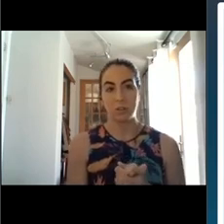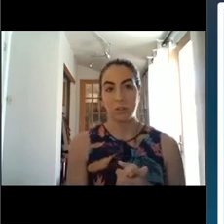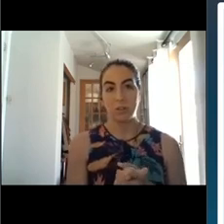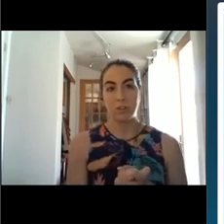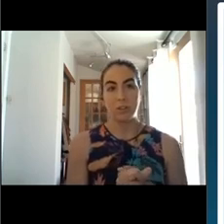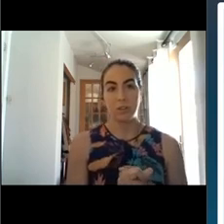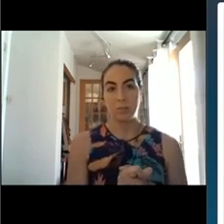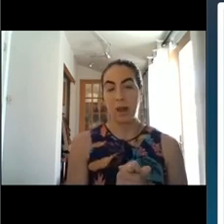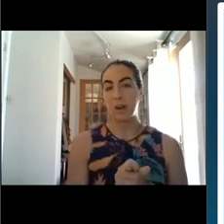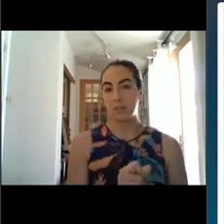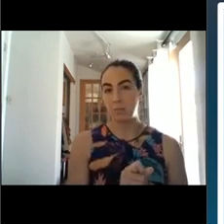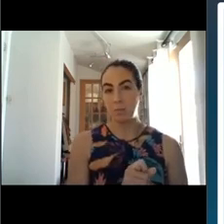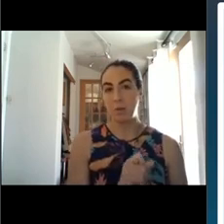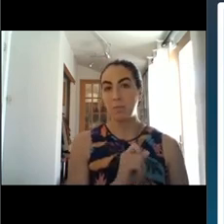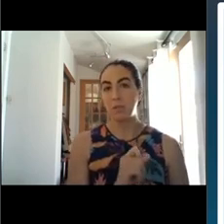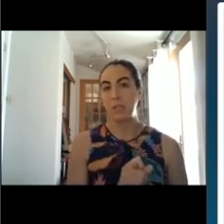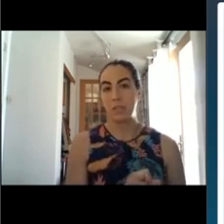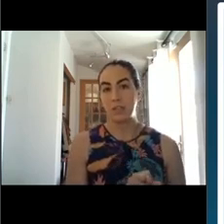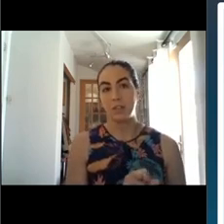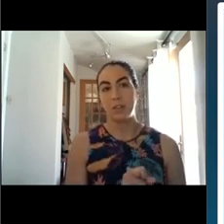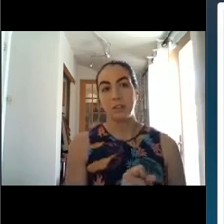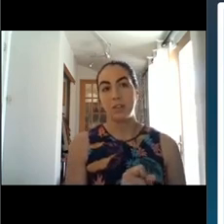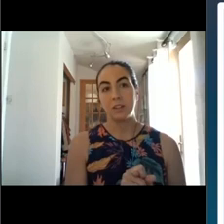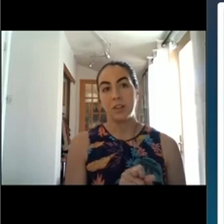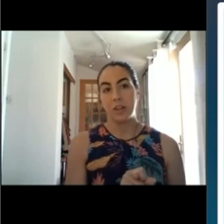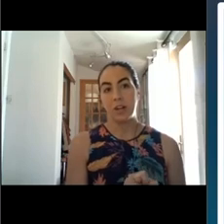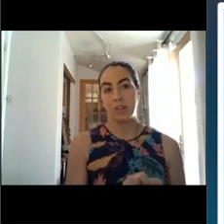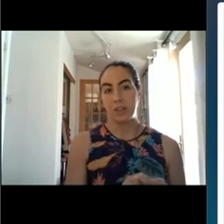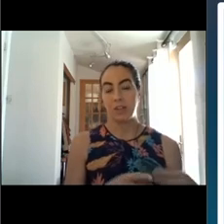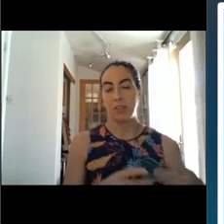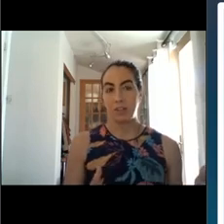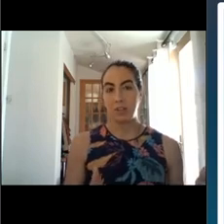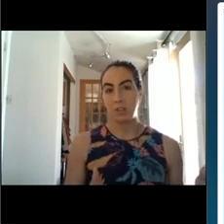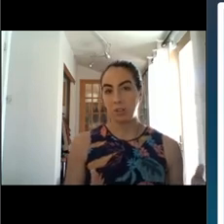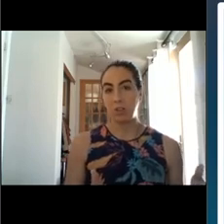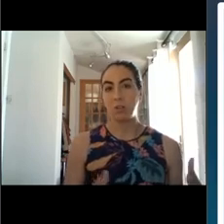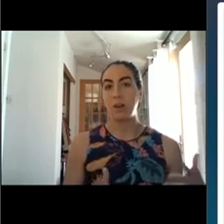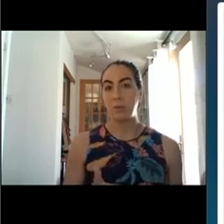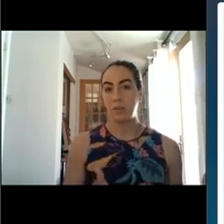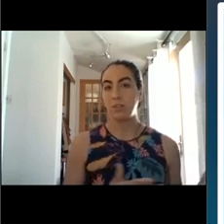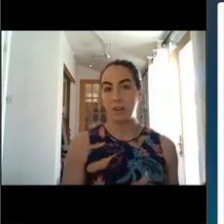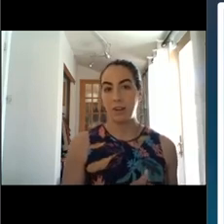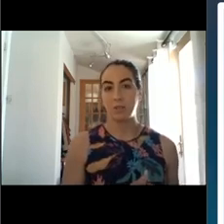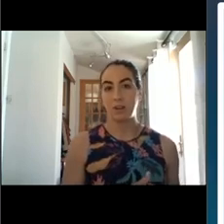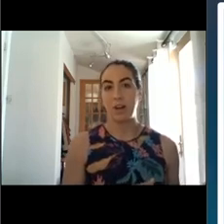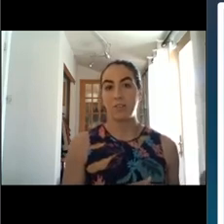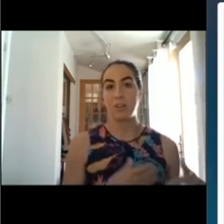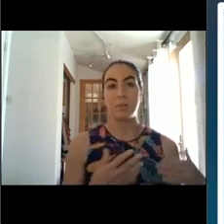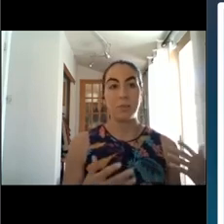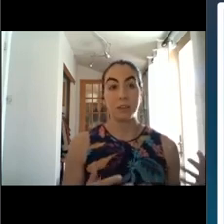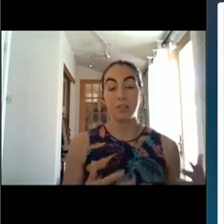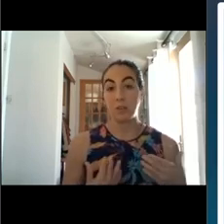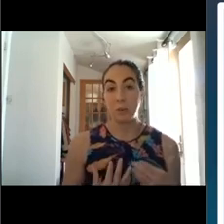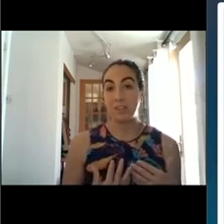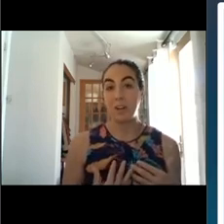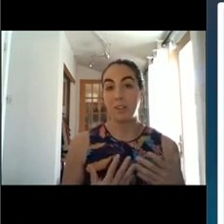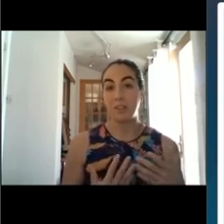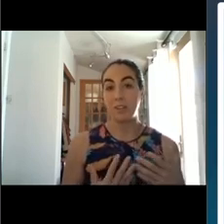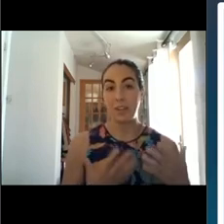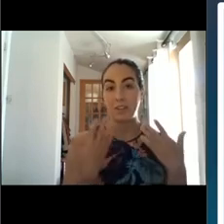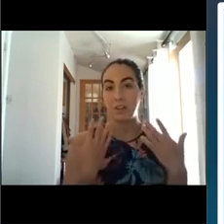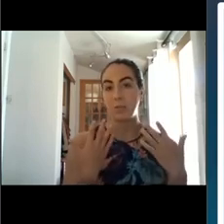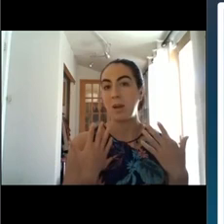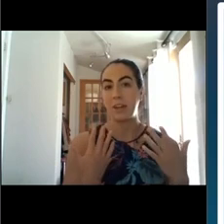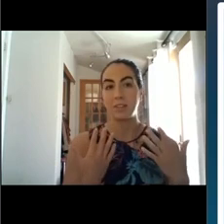tactile cues to the barest minimum needed. And if I did feel the need to use a cue, I would sanitize right after because for